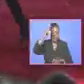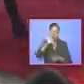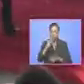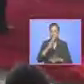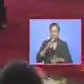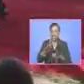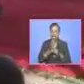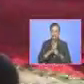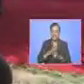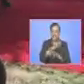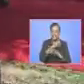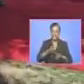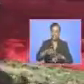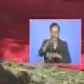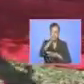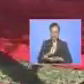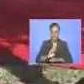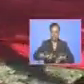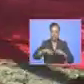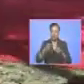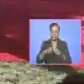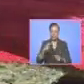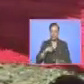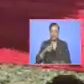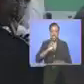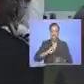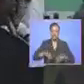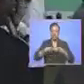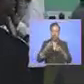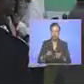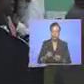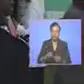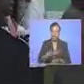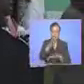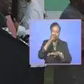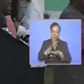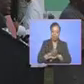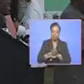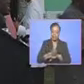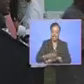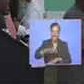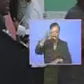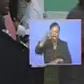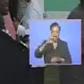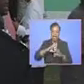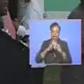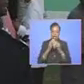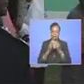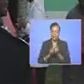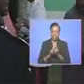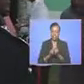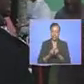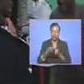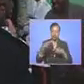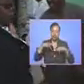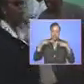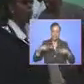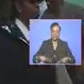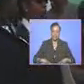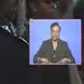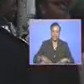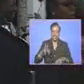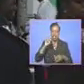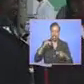offered to me. I was offered an appointment as the High Commissioner Resident High Commissioner to the United Kingdom and a